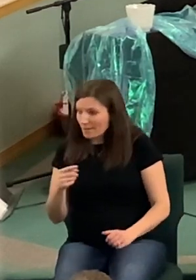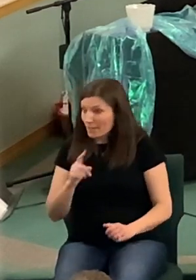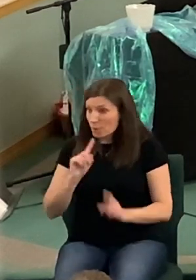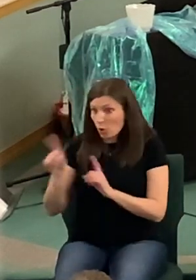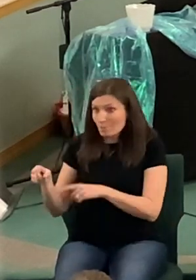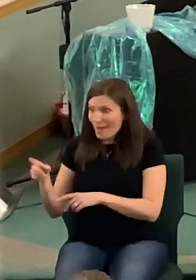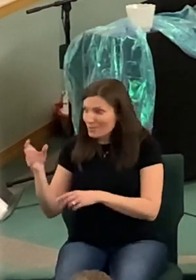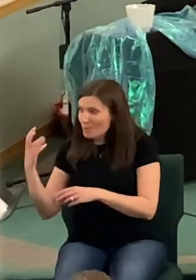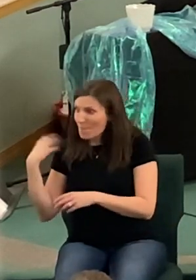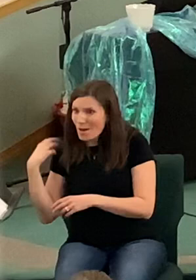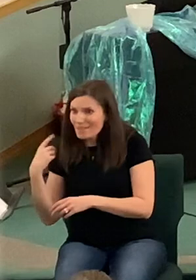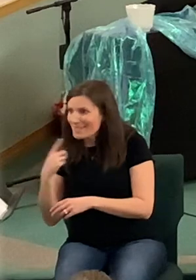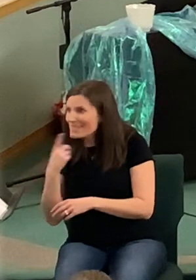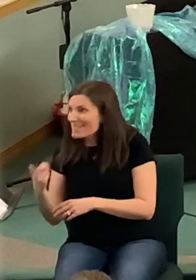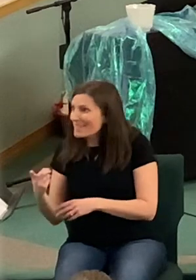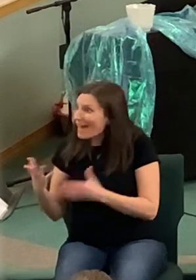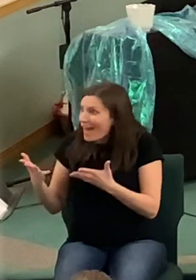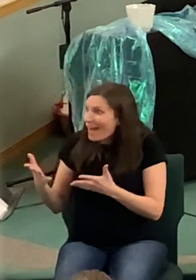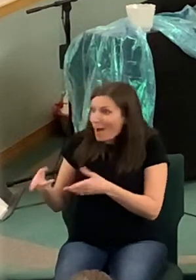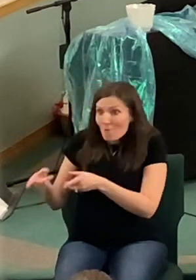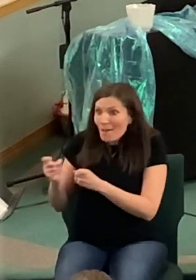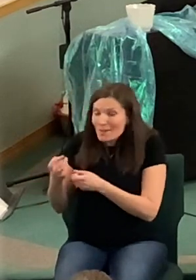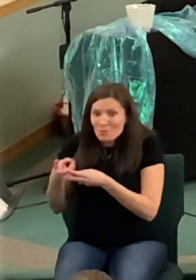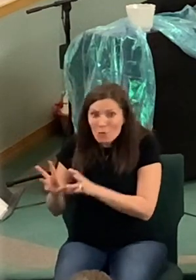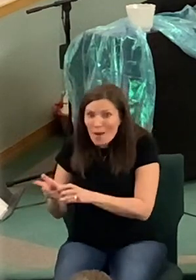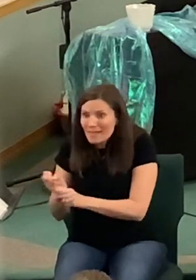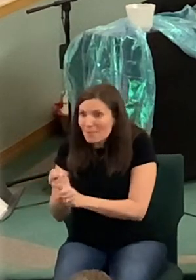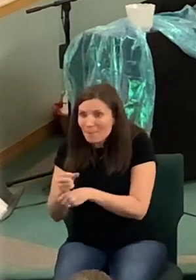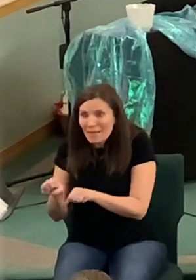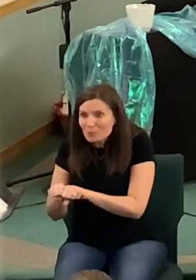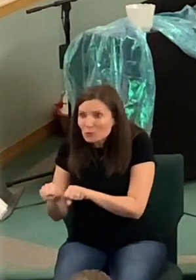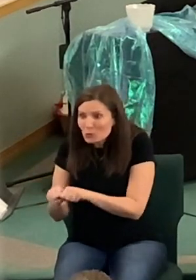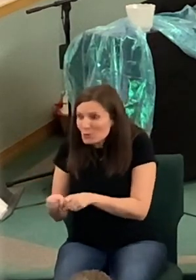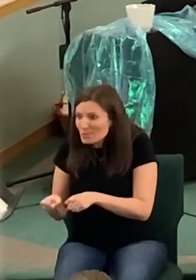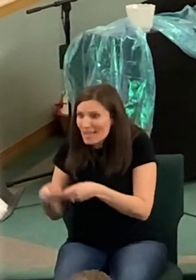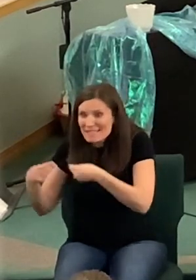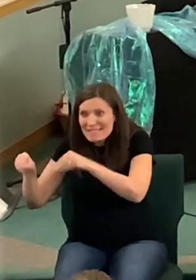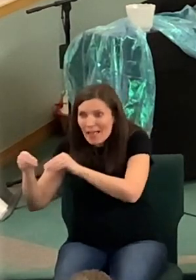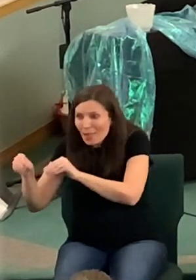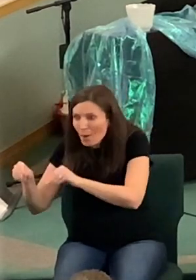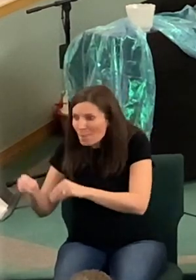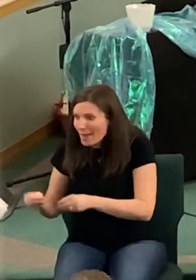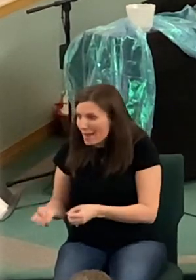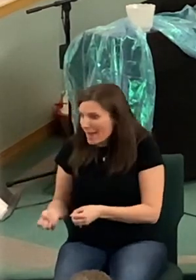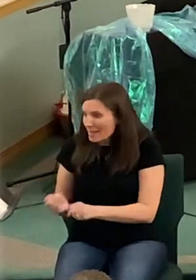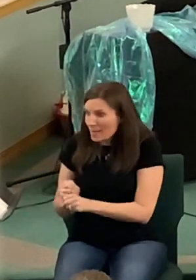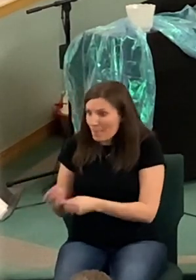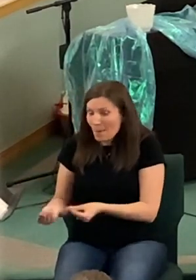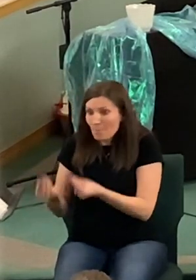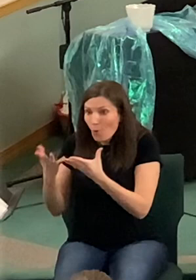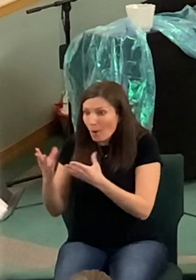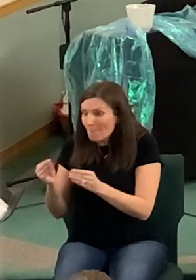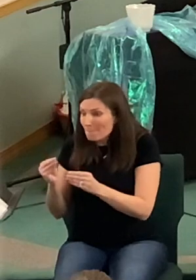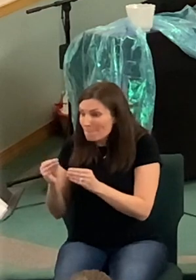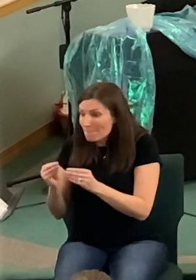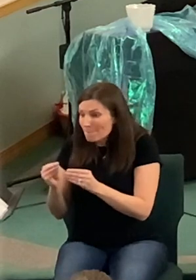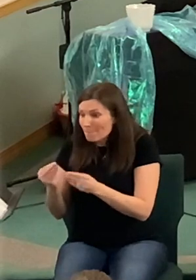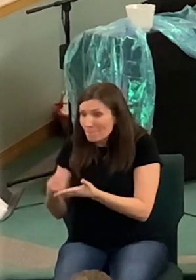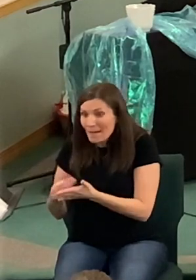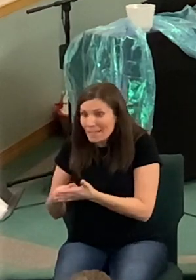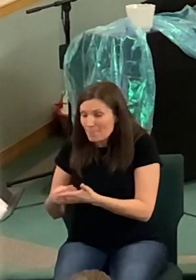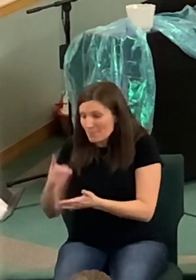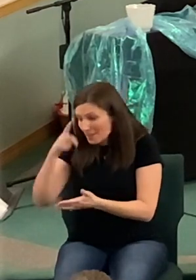learned this way, you know, we can save a little time and the shoes will come back faster and we'll make a little more money." And Harry says that